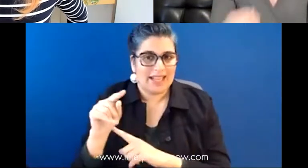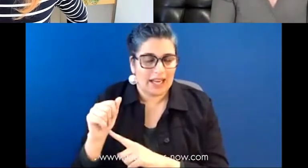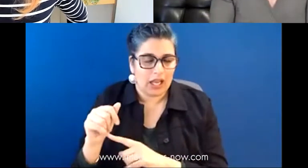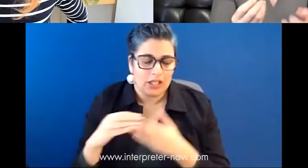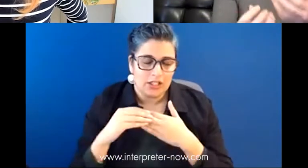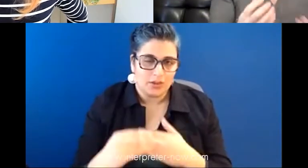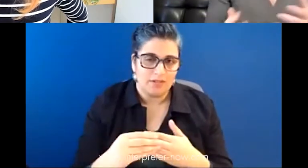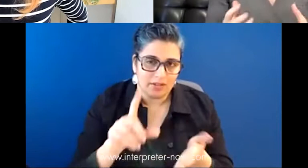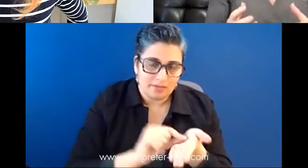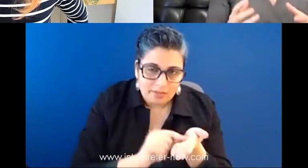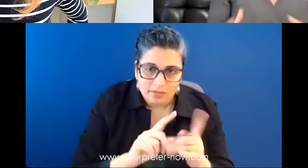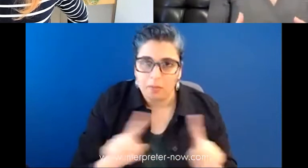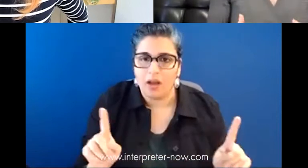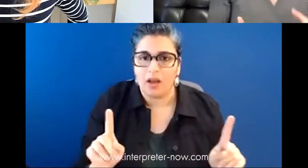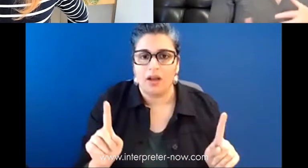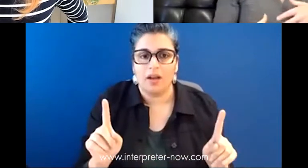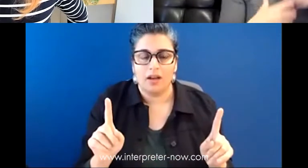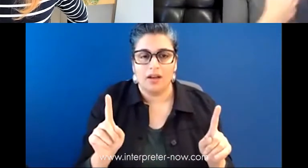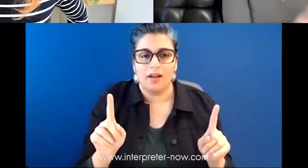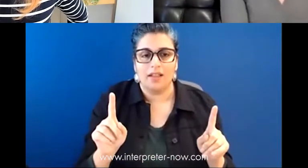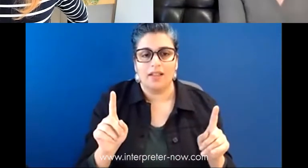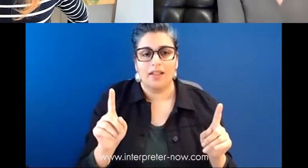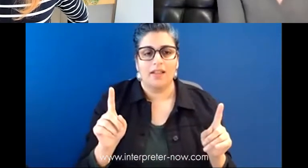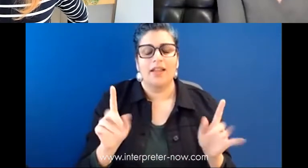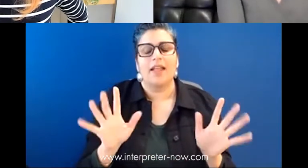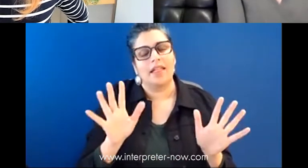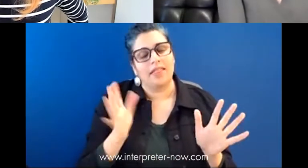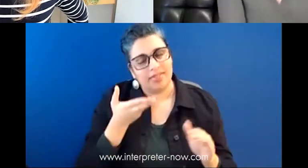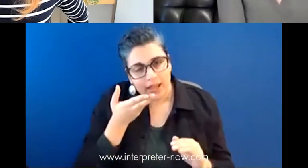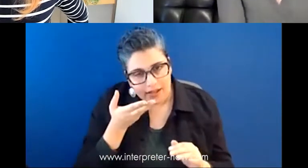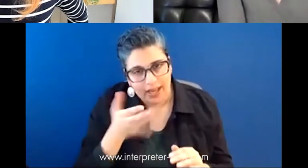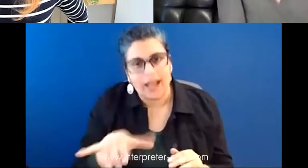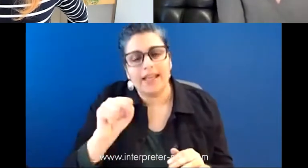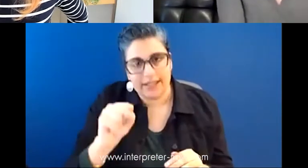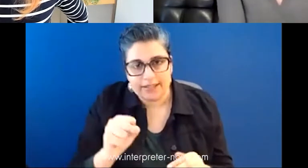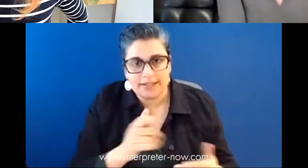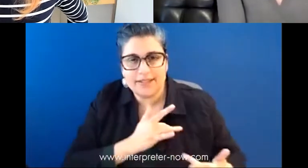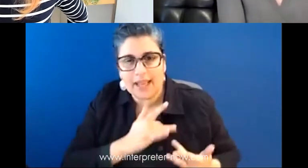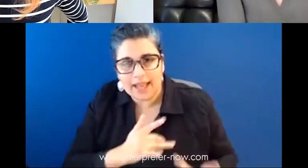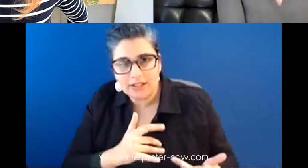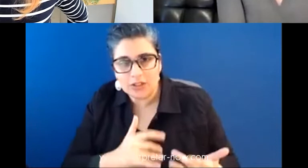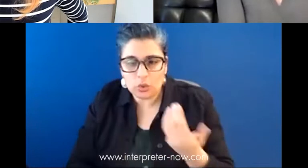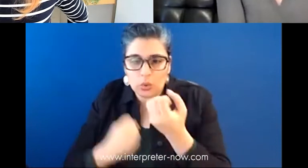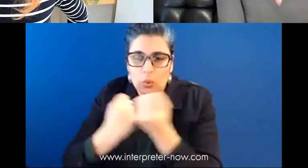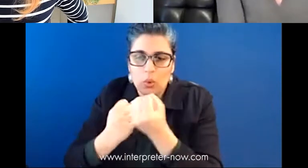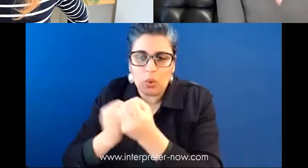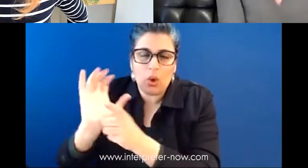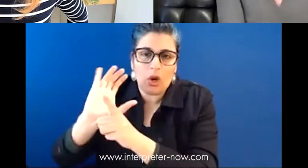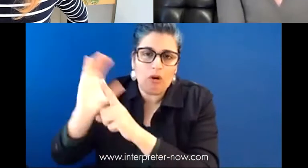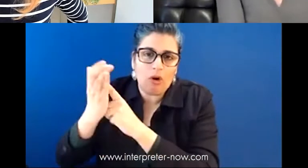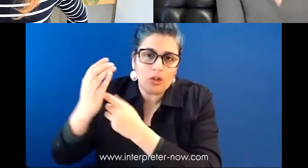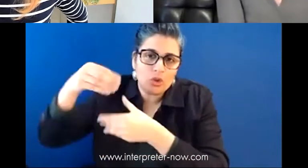strongly suspect an asymmetry that favors, really the cultural in-group